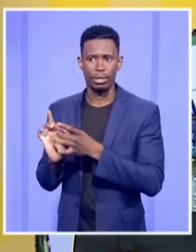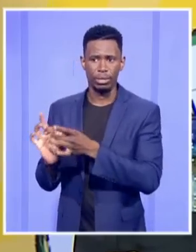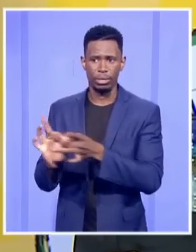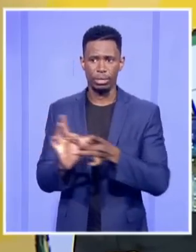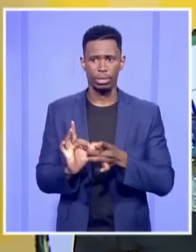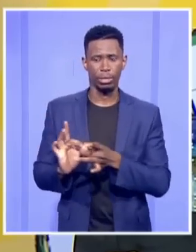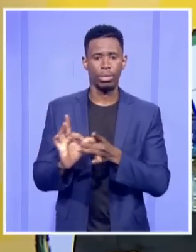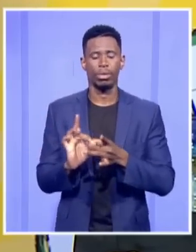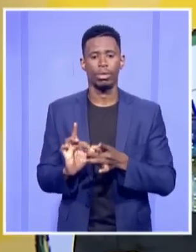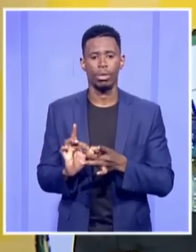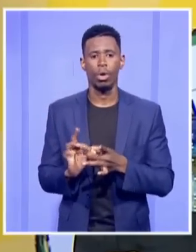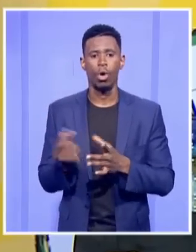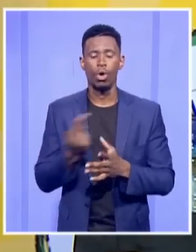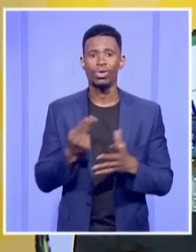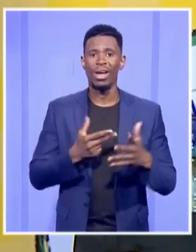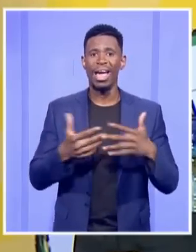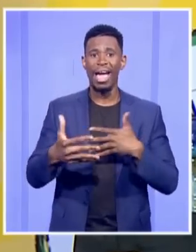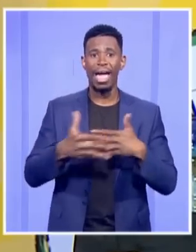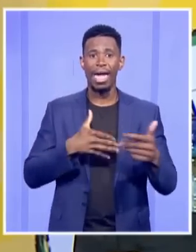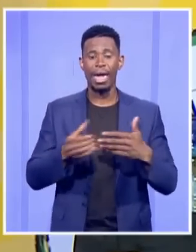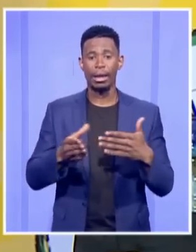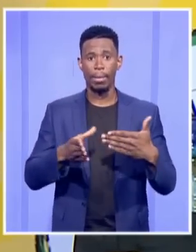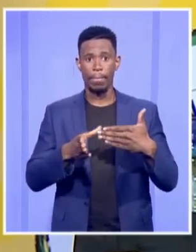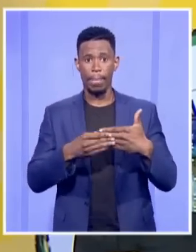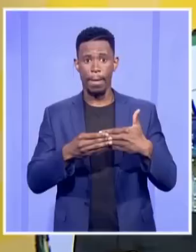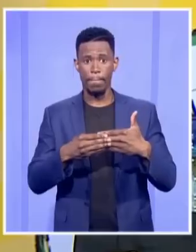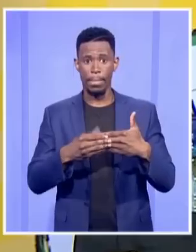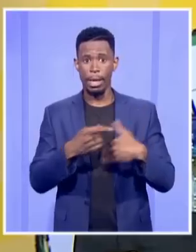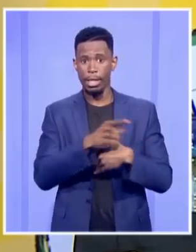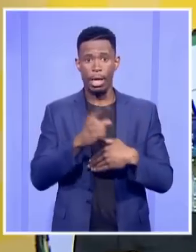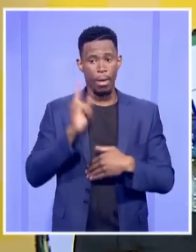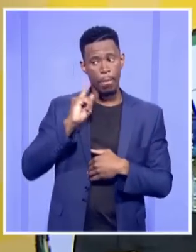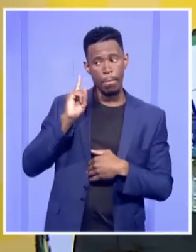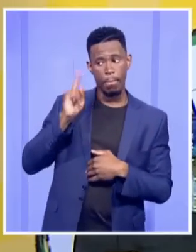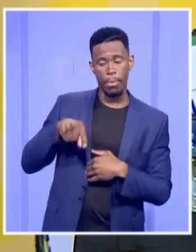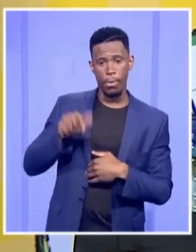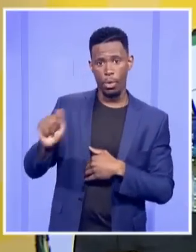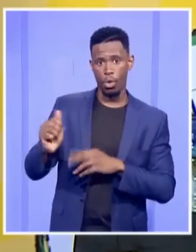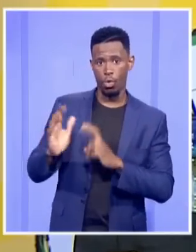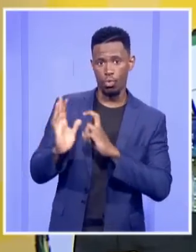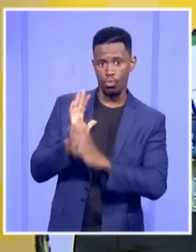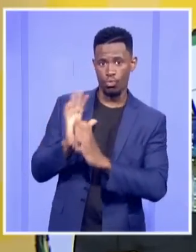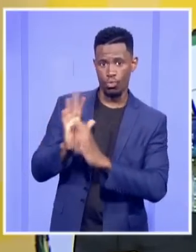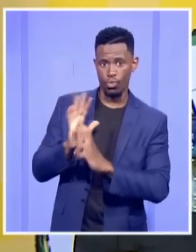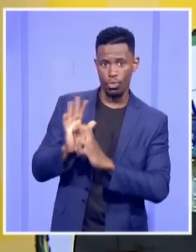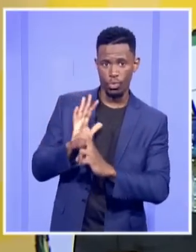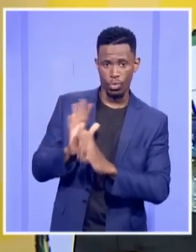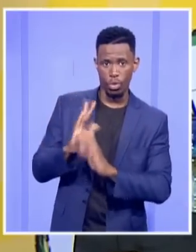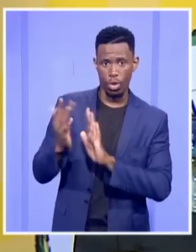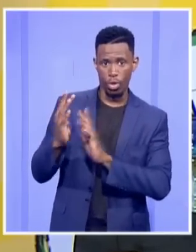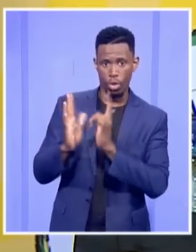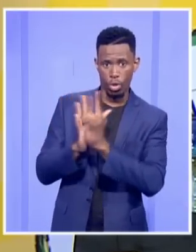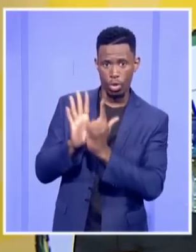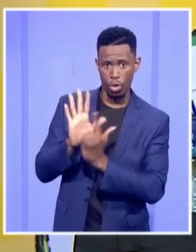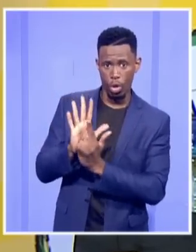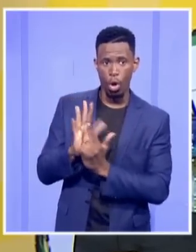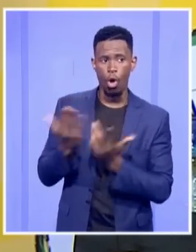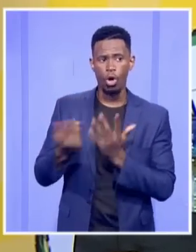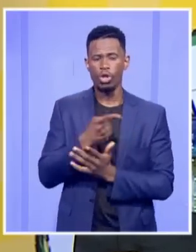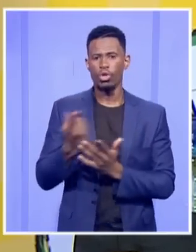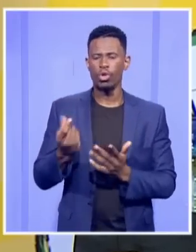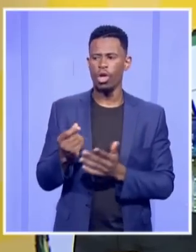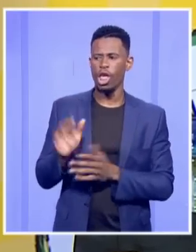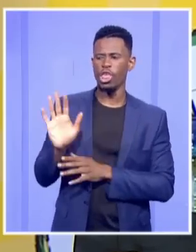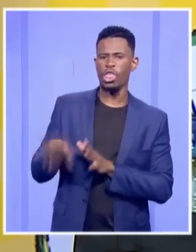And that any member who goes against party line not only erodes the discipline of the organization, but undermines what we